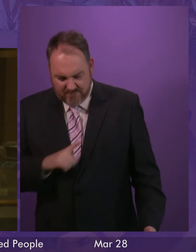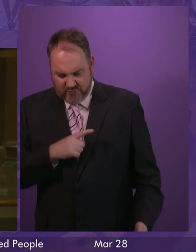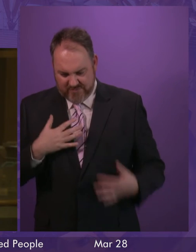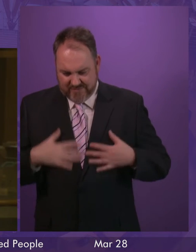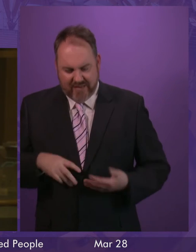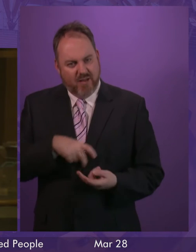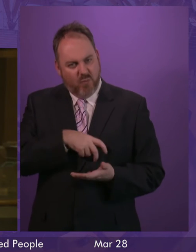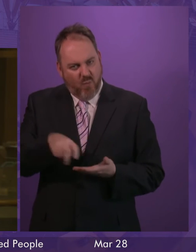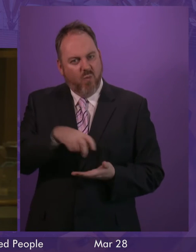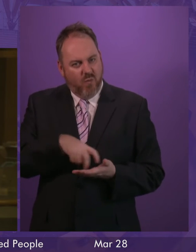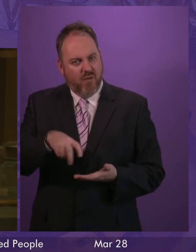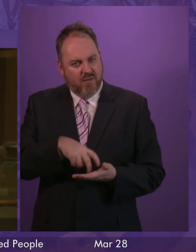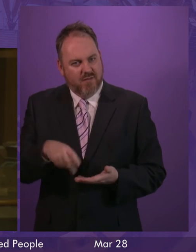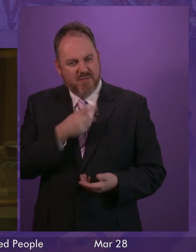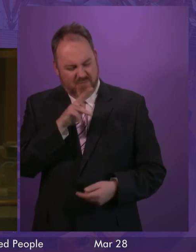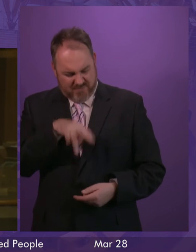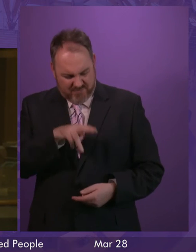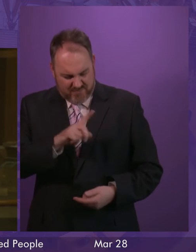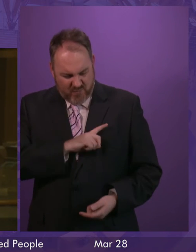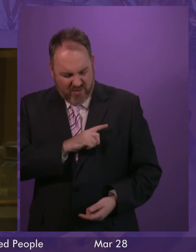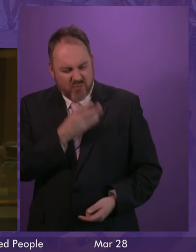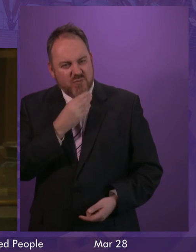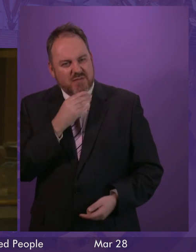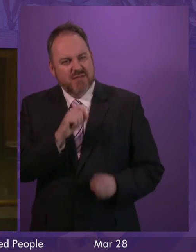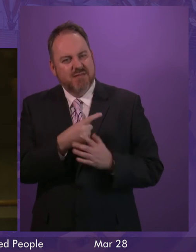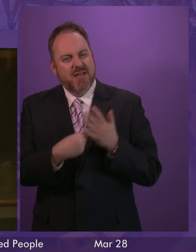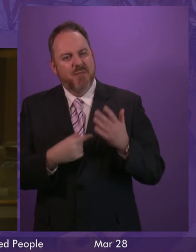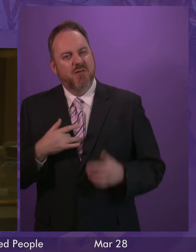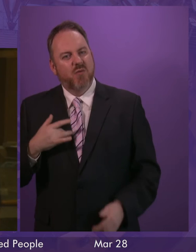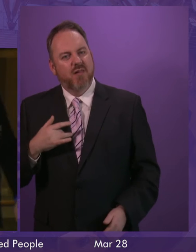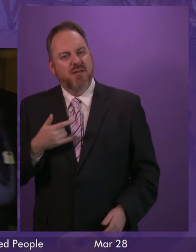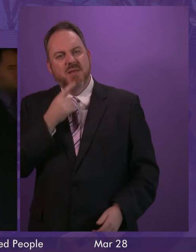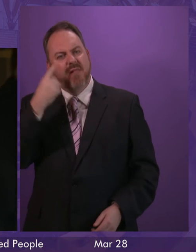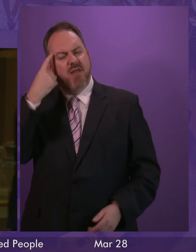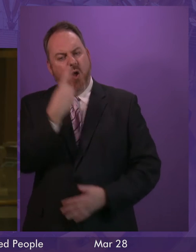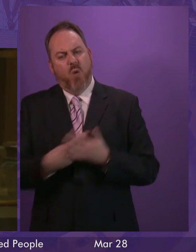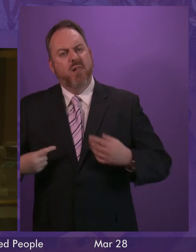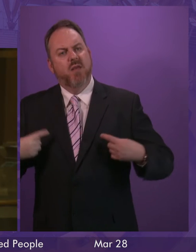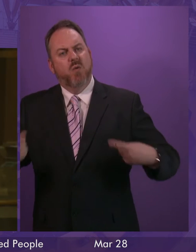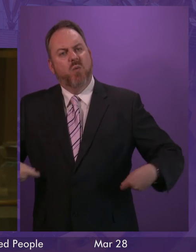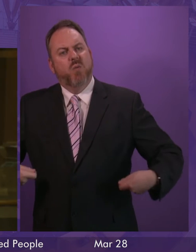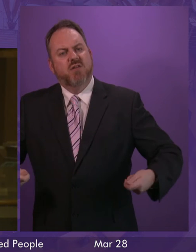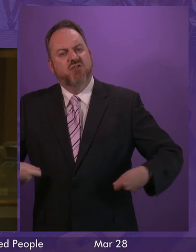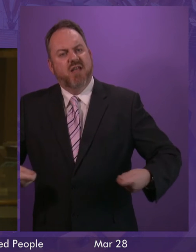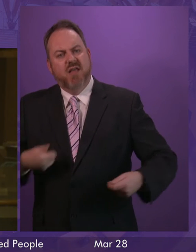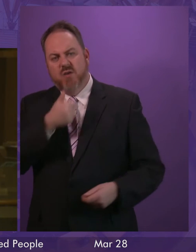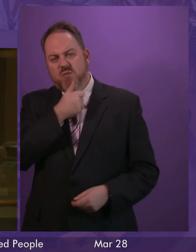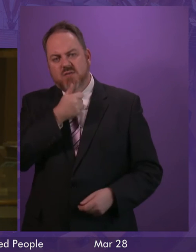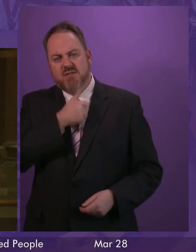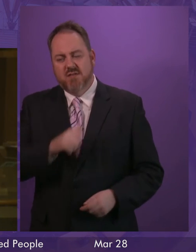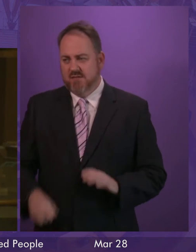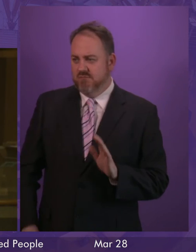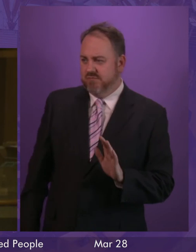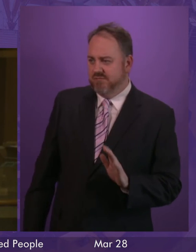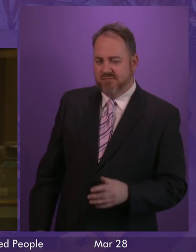able-bodied and there still remains a perception out there that these toilets are exclusively for the use of wheelchair users. And with that in mind, and because Ian Gray is not